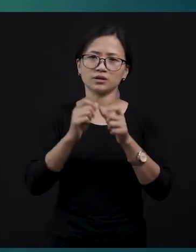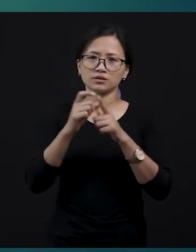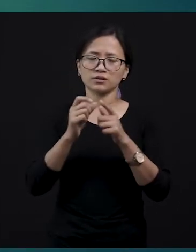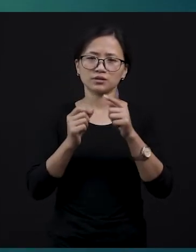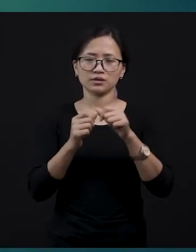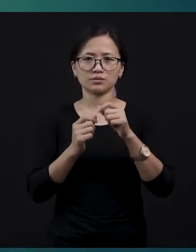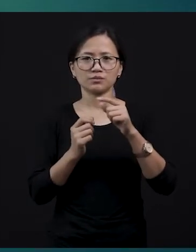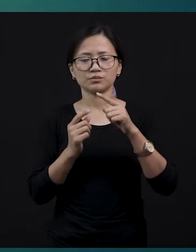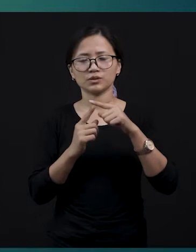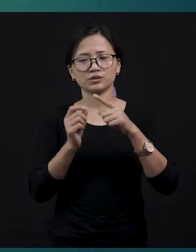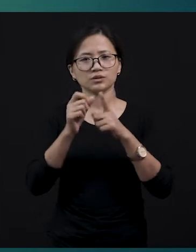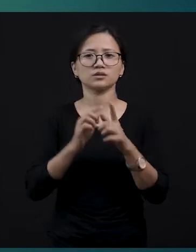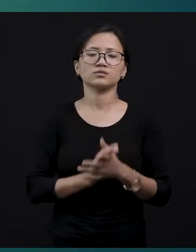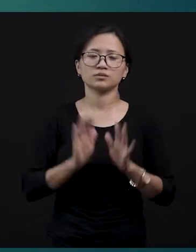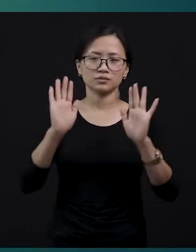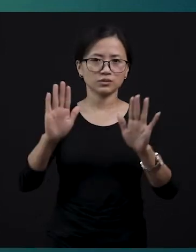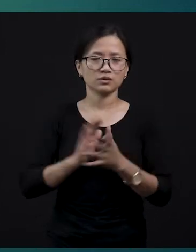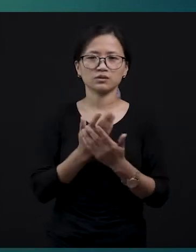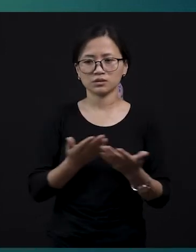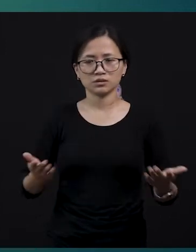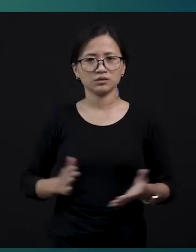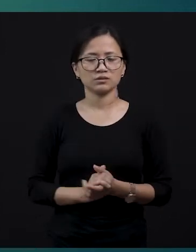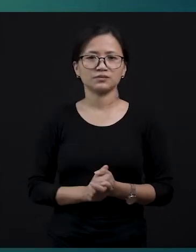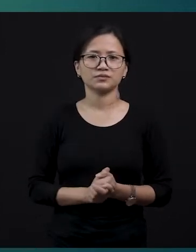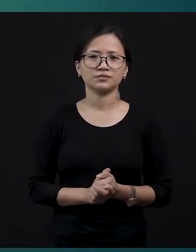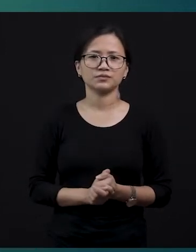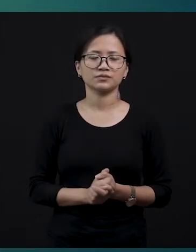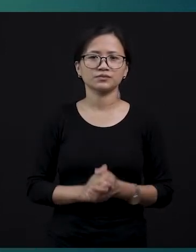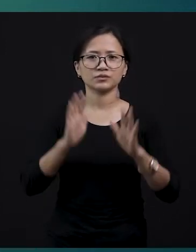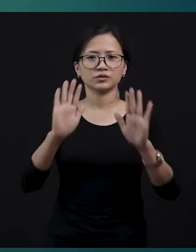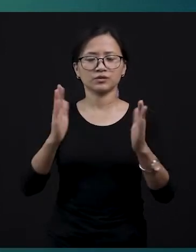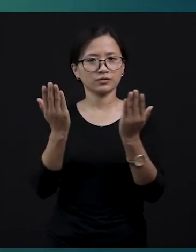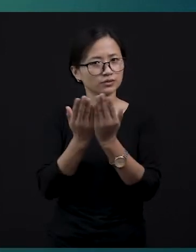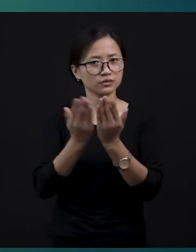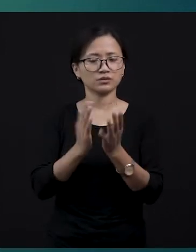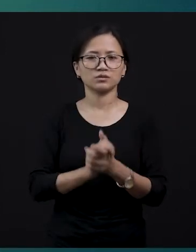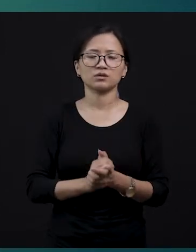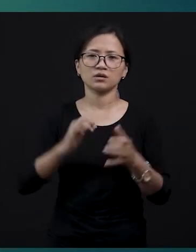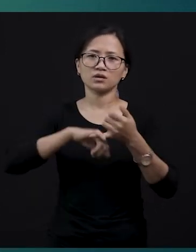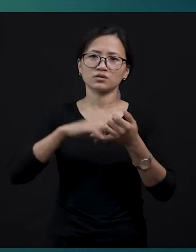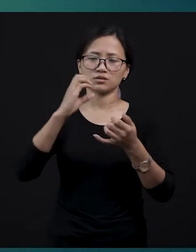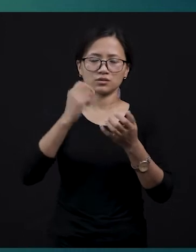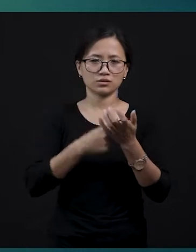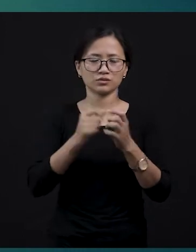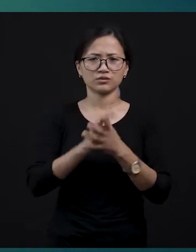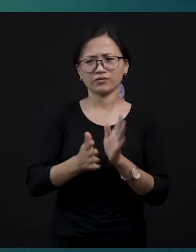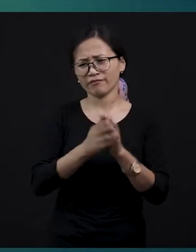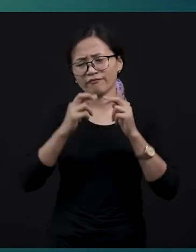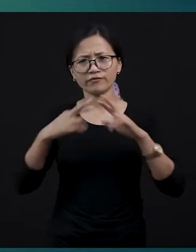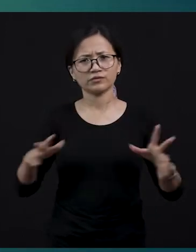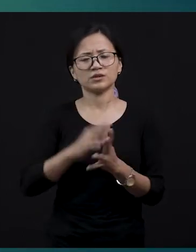to the harsh weather conditions in the desert, to the scorching sun. Okay, we have read that scorching means very hot, isn't it? And